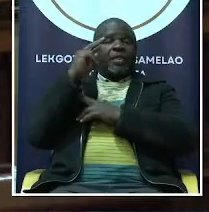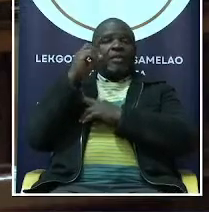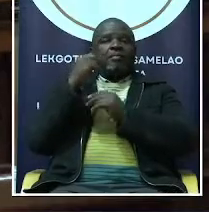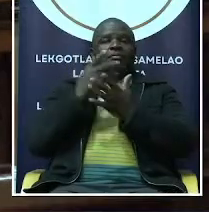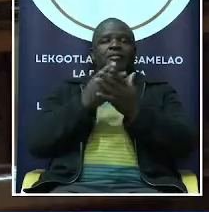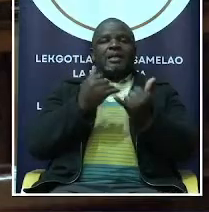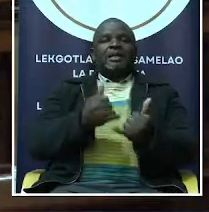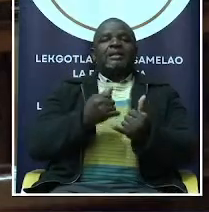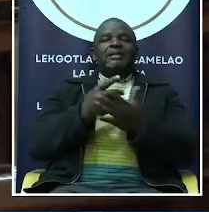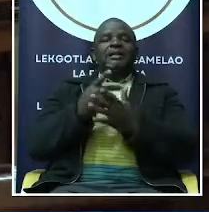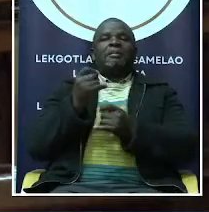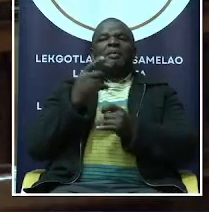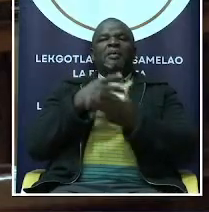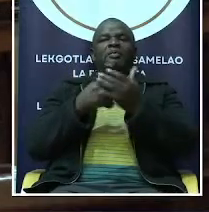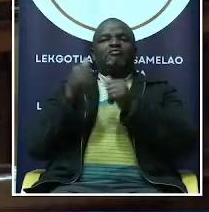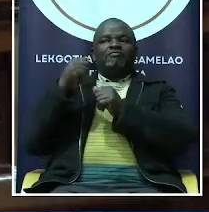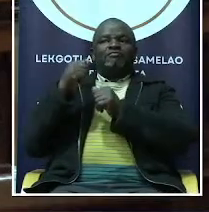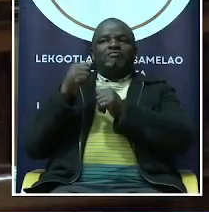reclamation.